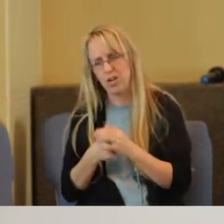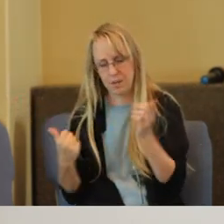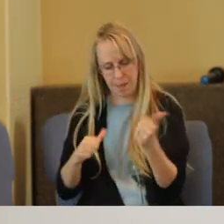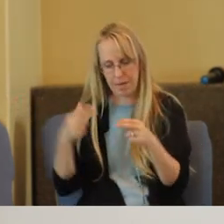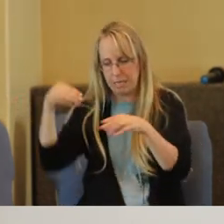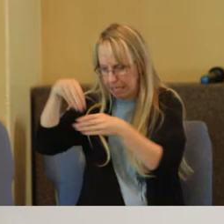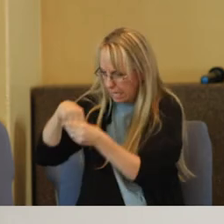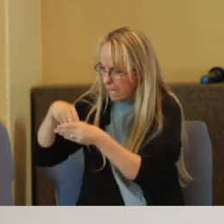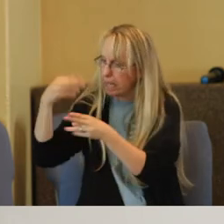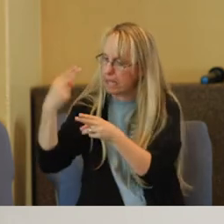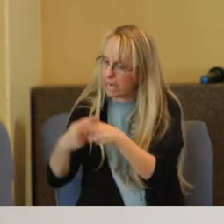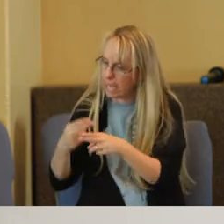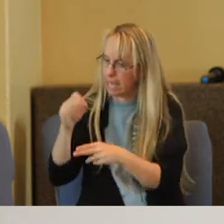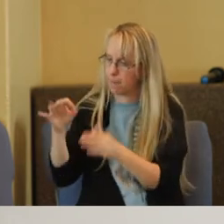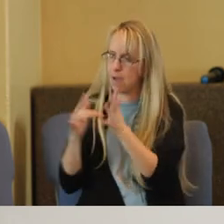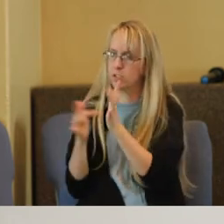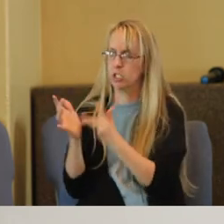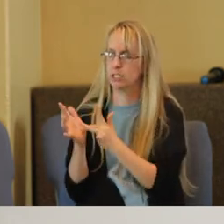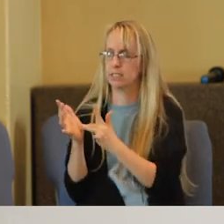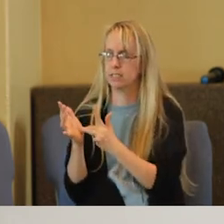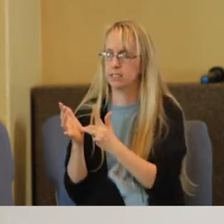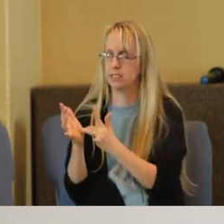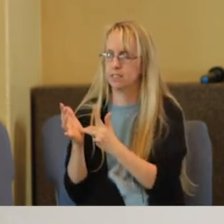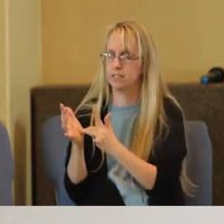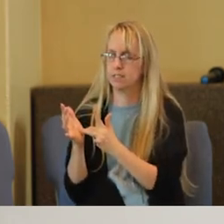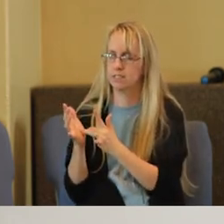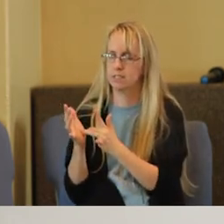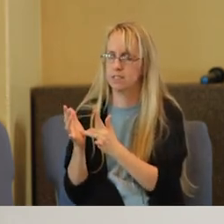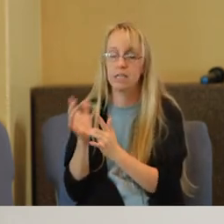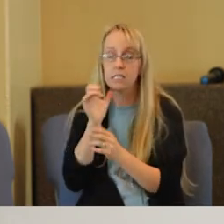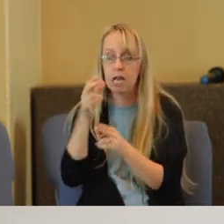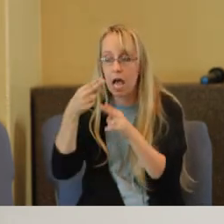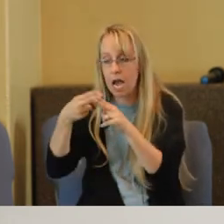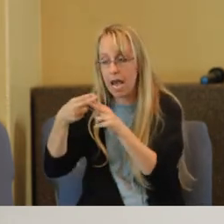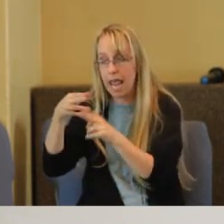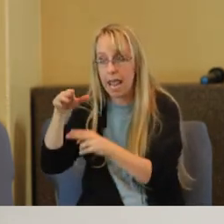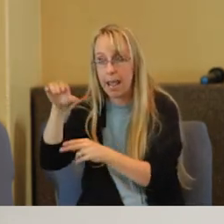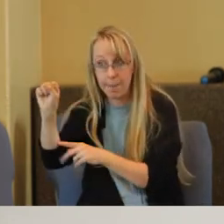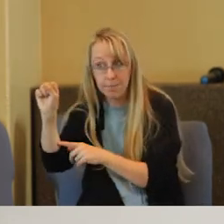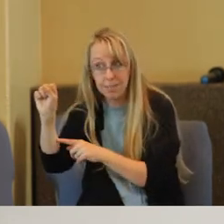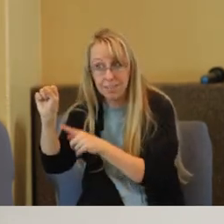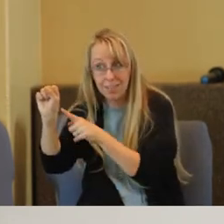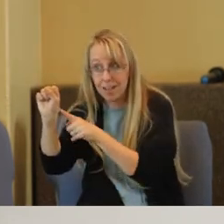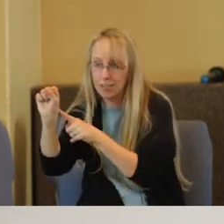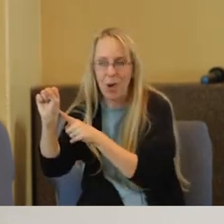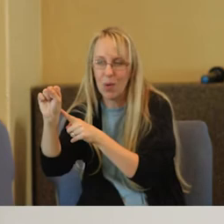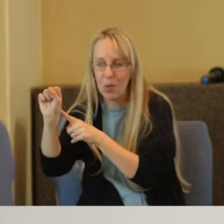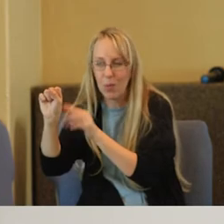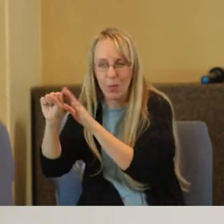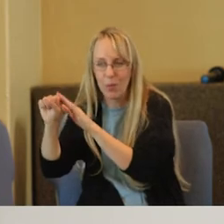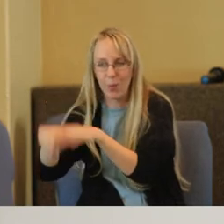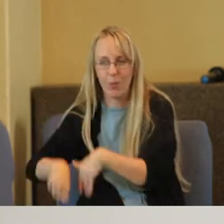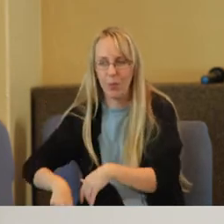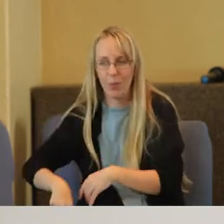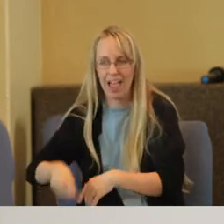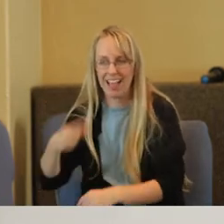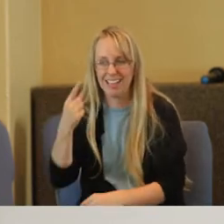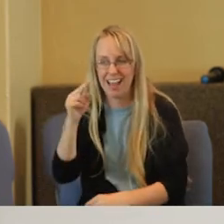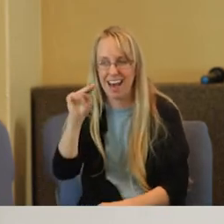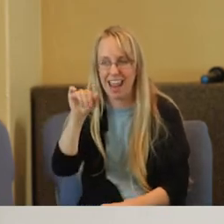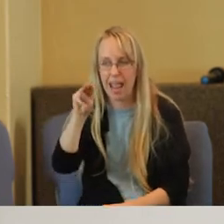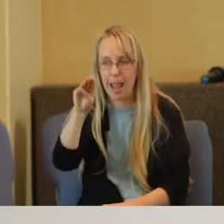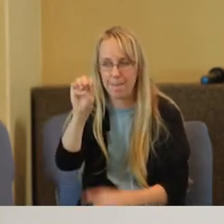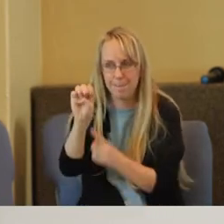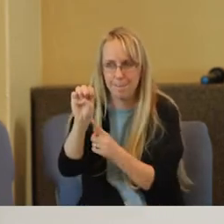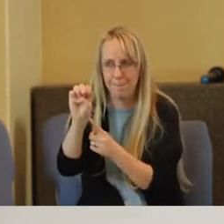name of Jesus. It's not names, it's the name. Of course, we know that this means that there's one God,